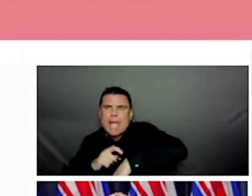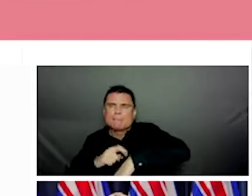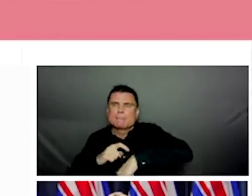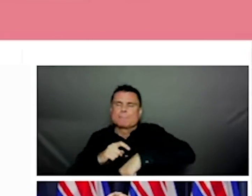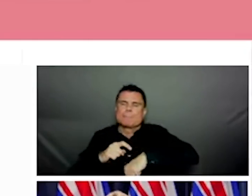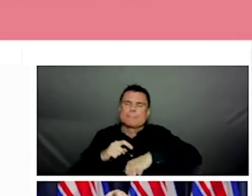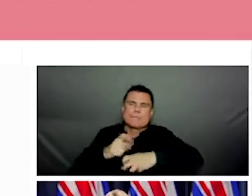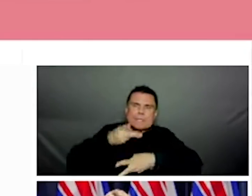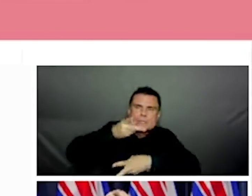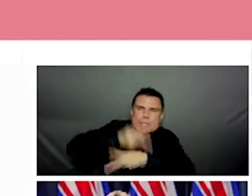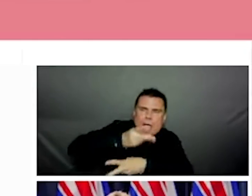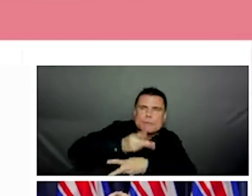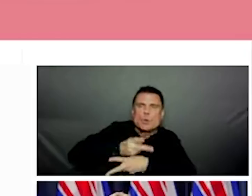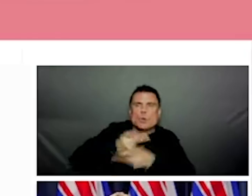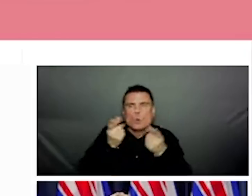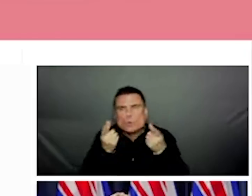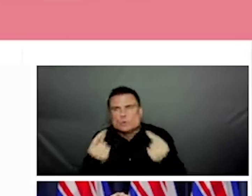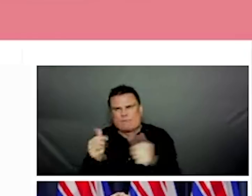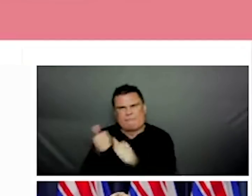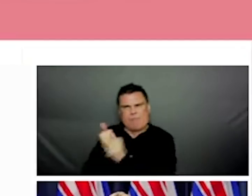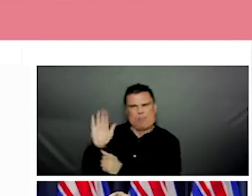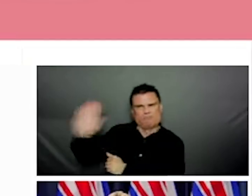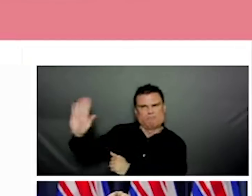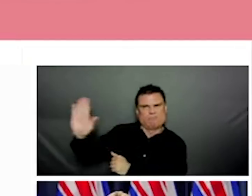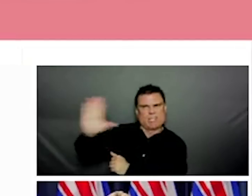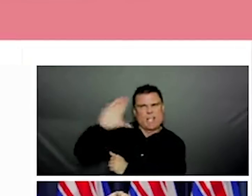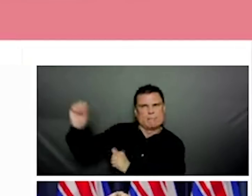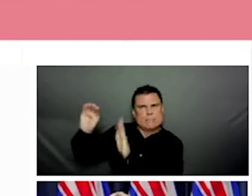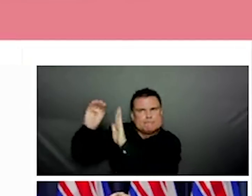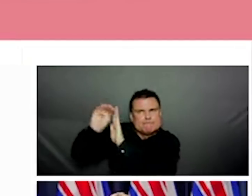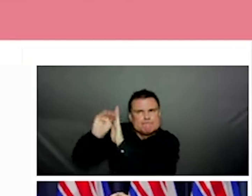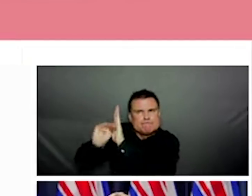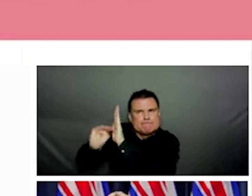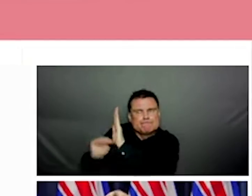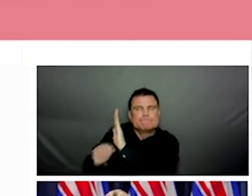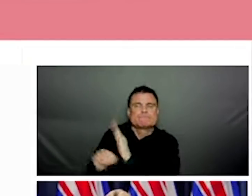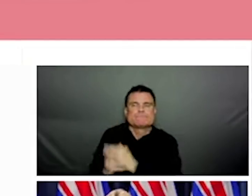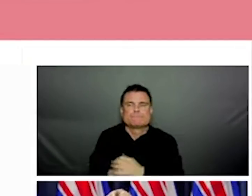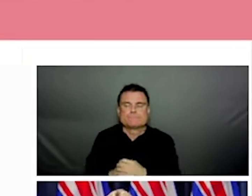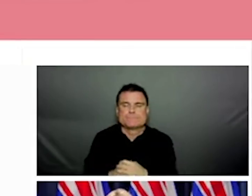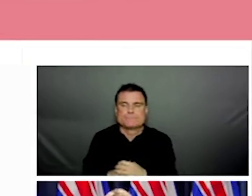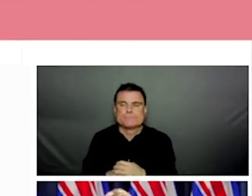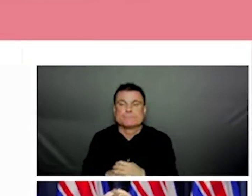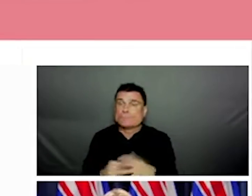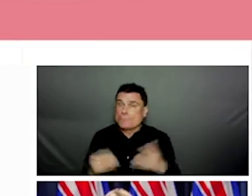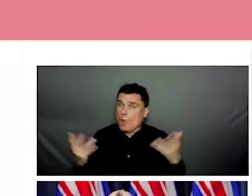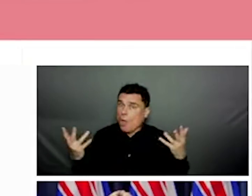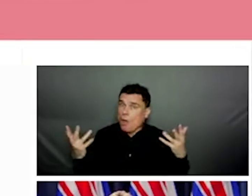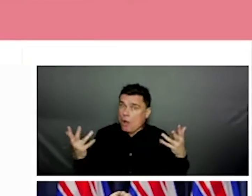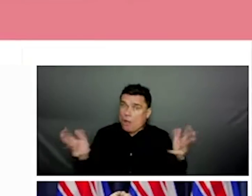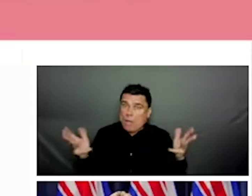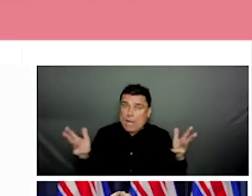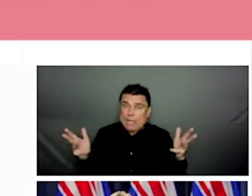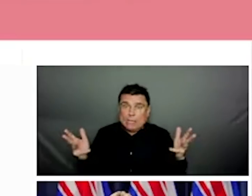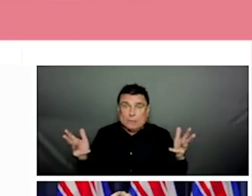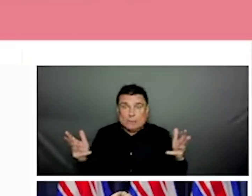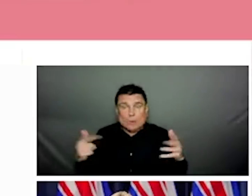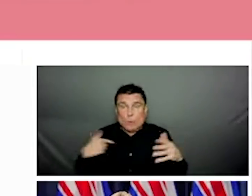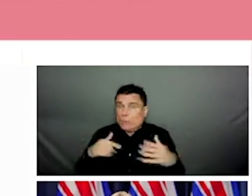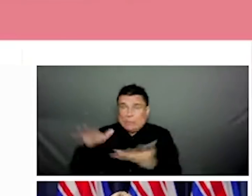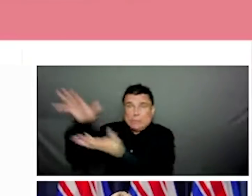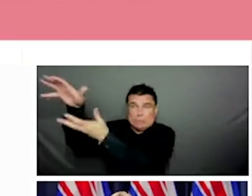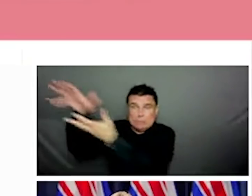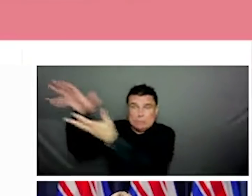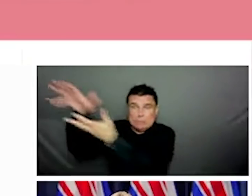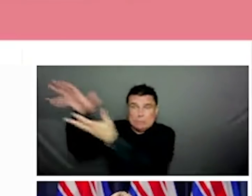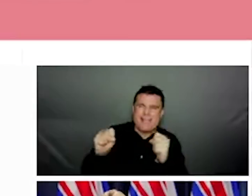been allocated in British Columbia in the following. So Fraser Health has the majority as the largest